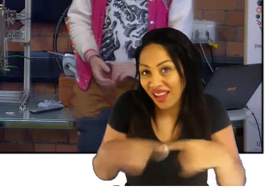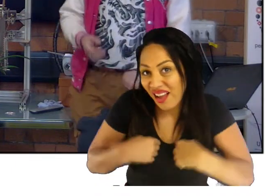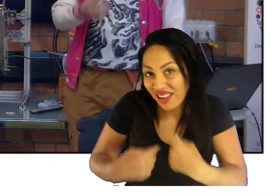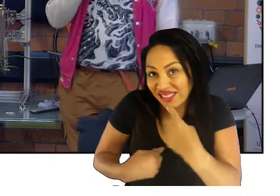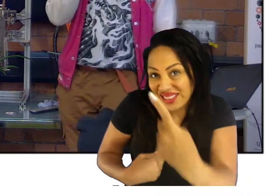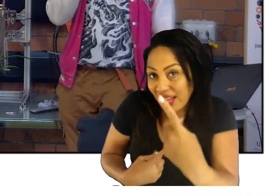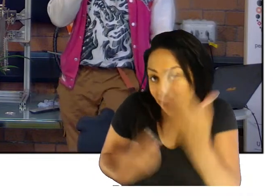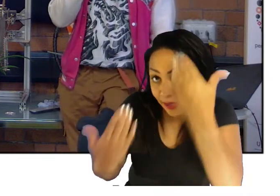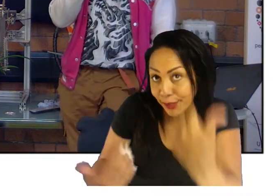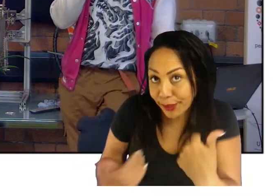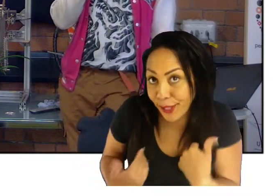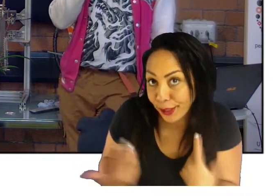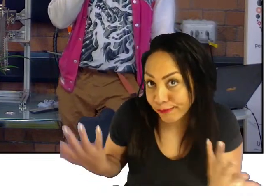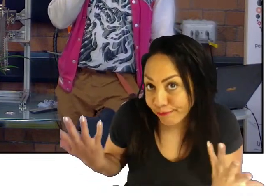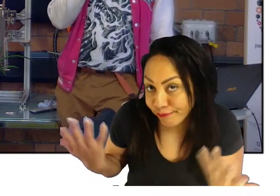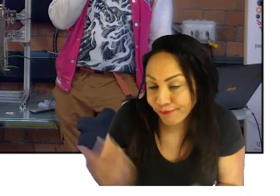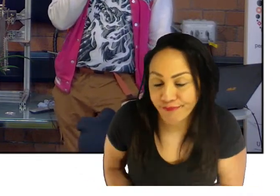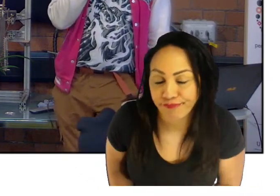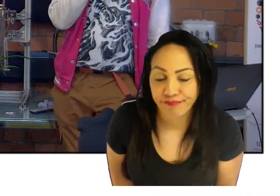Thanks.